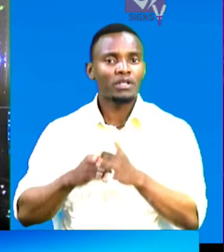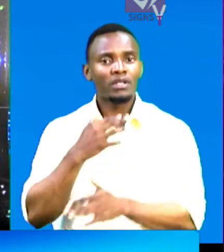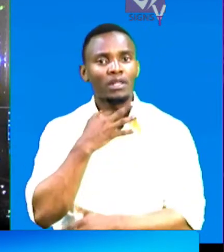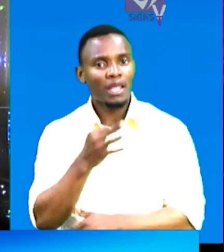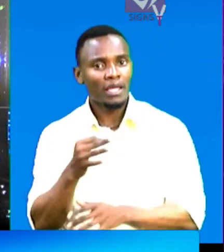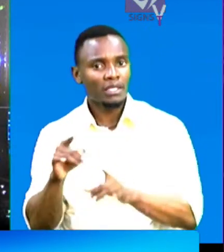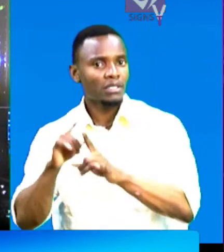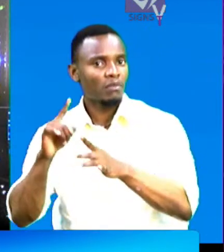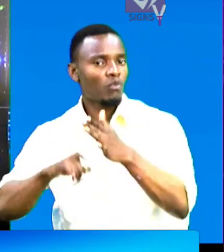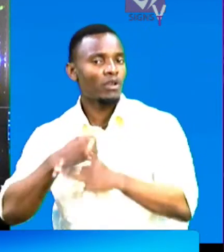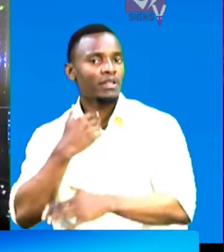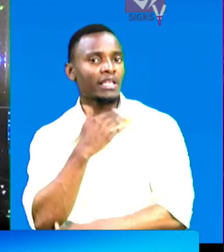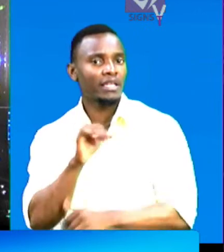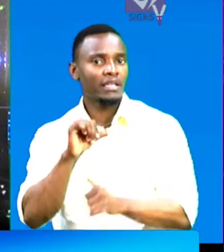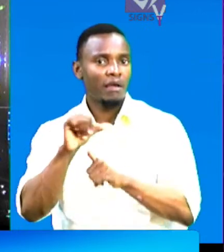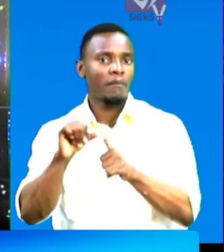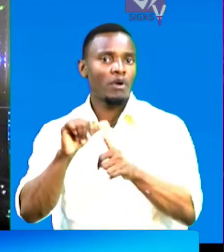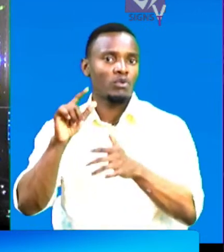the products